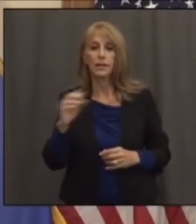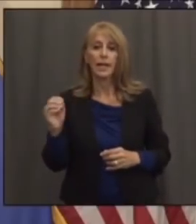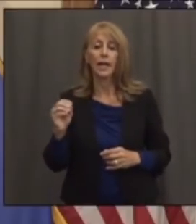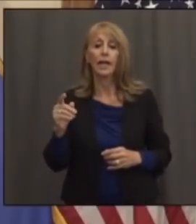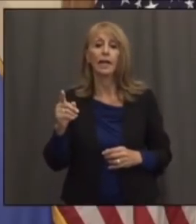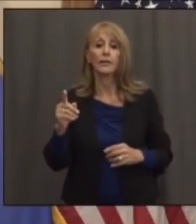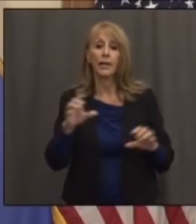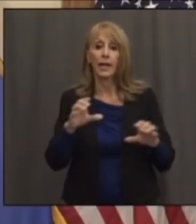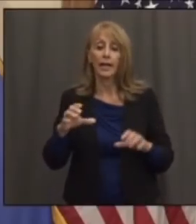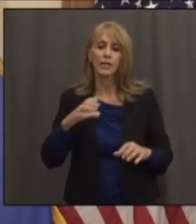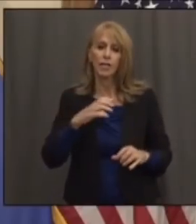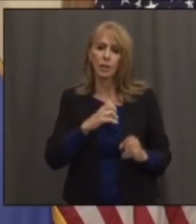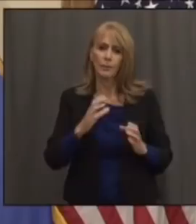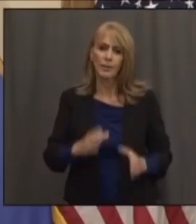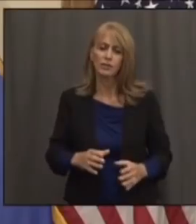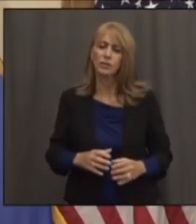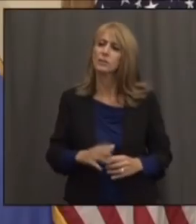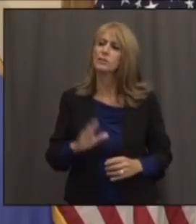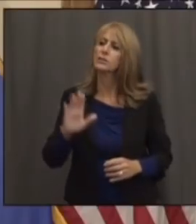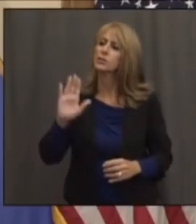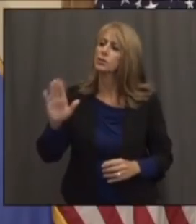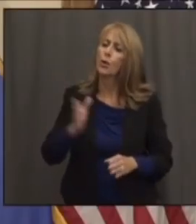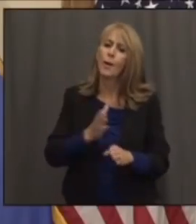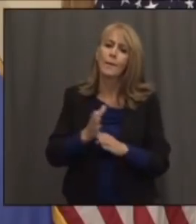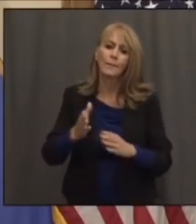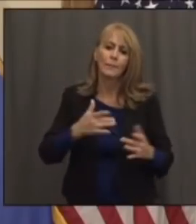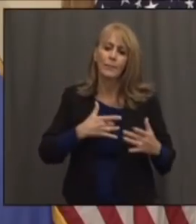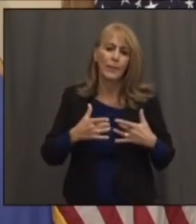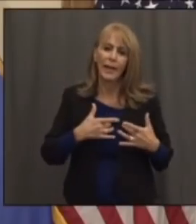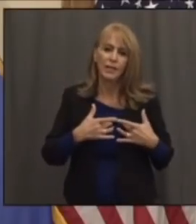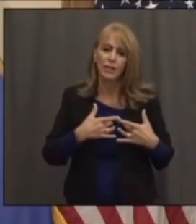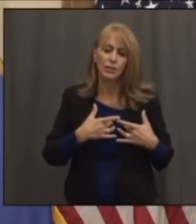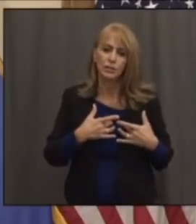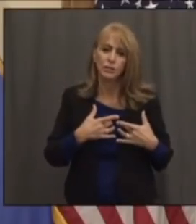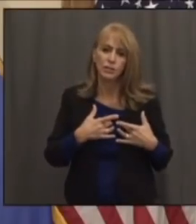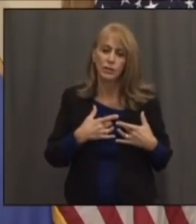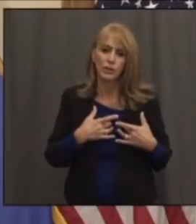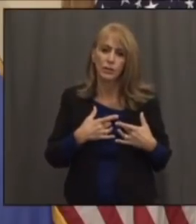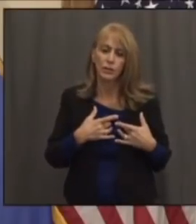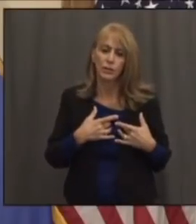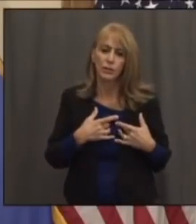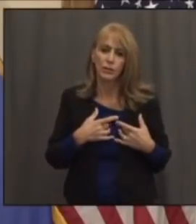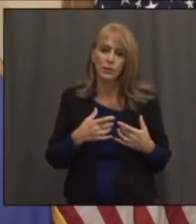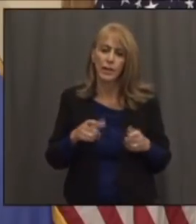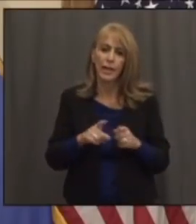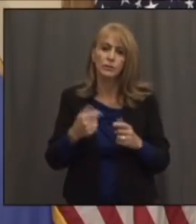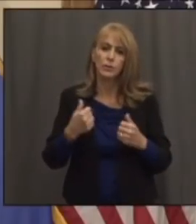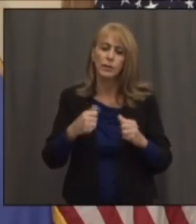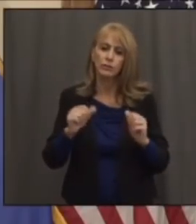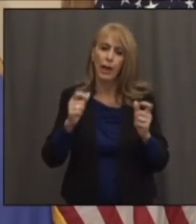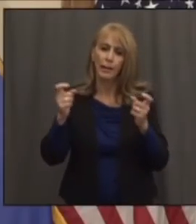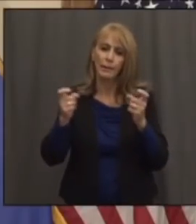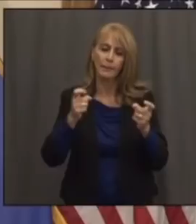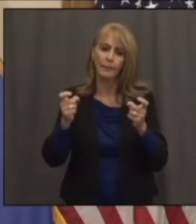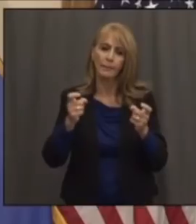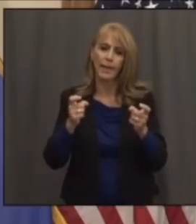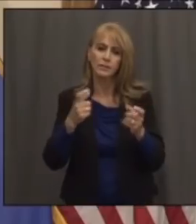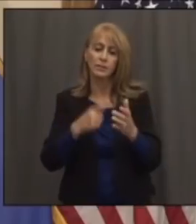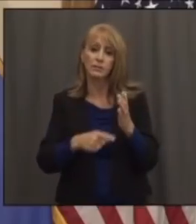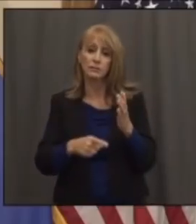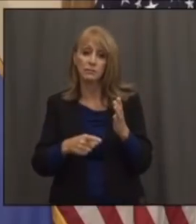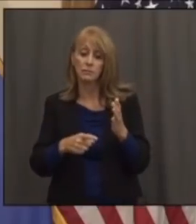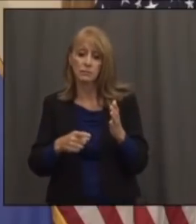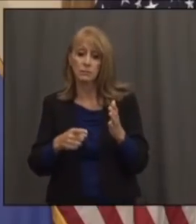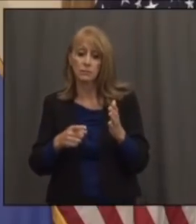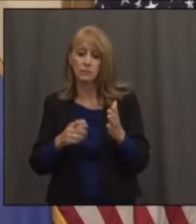commissioner, what are your biggest concerns as we try to manage what could be the final